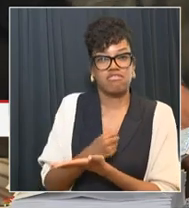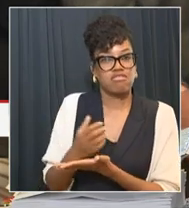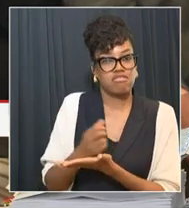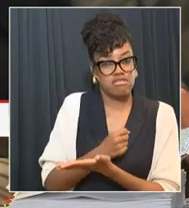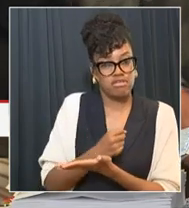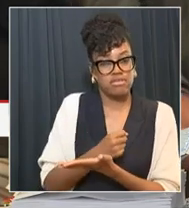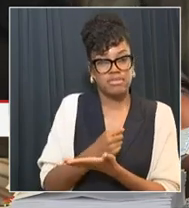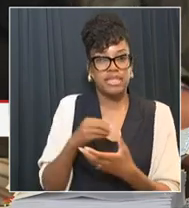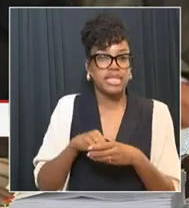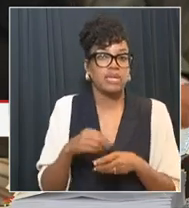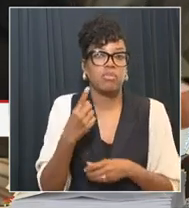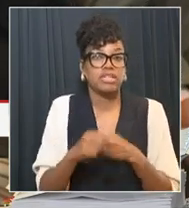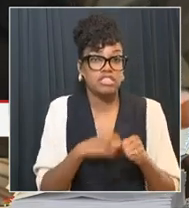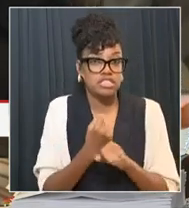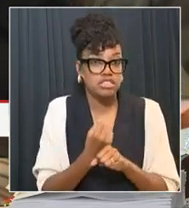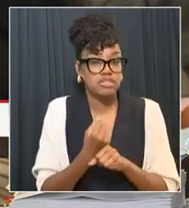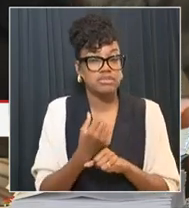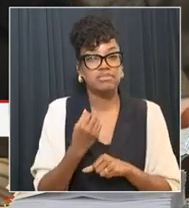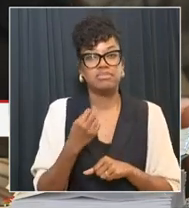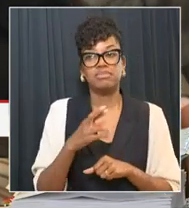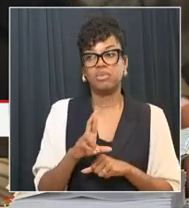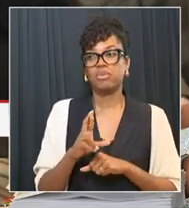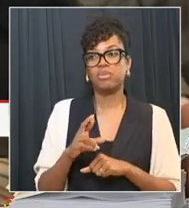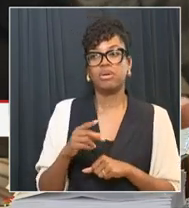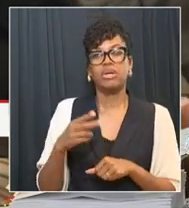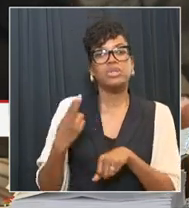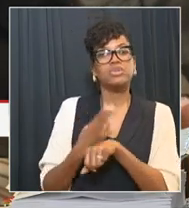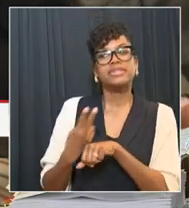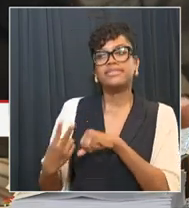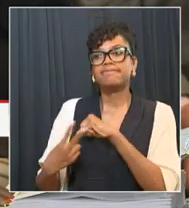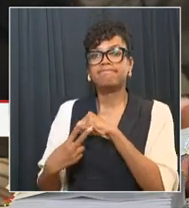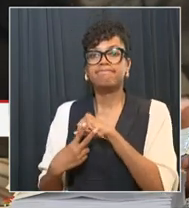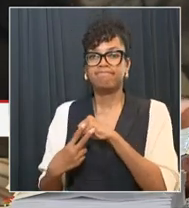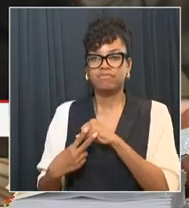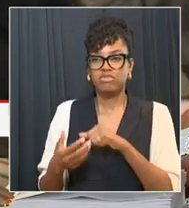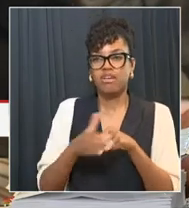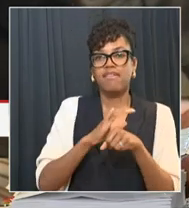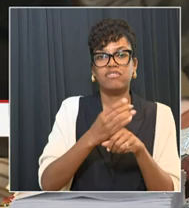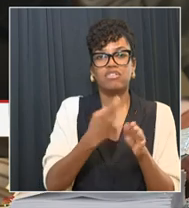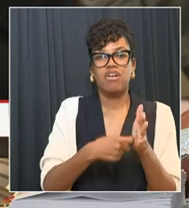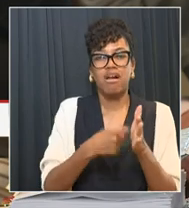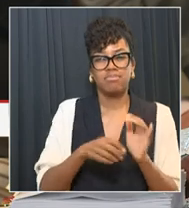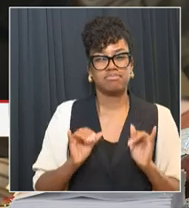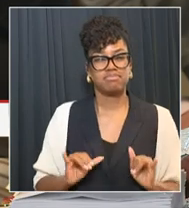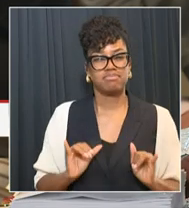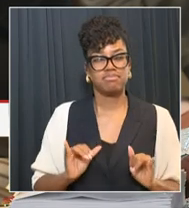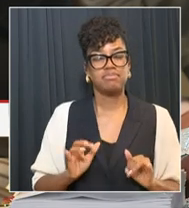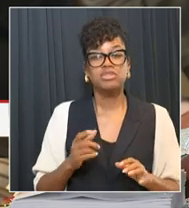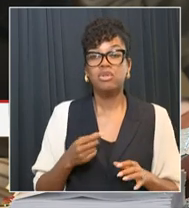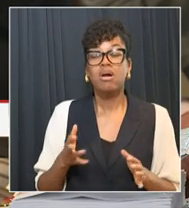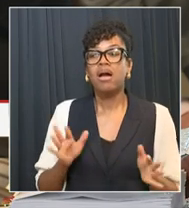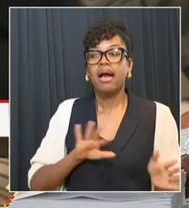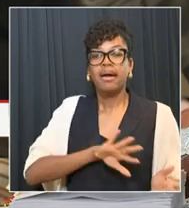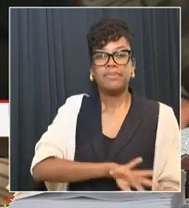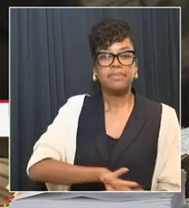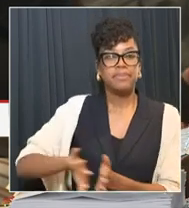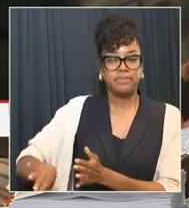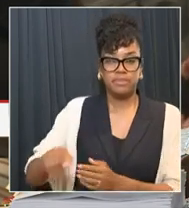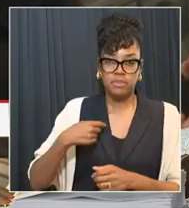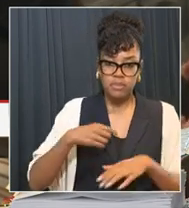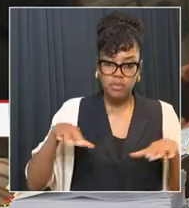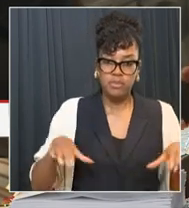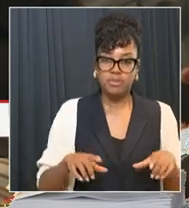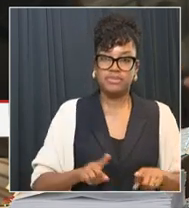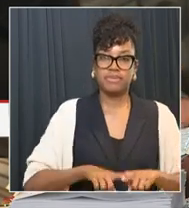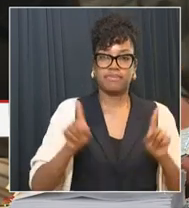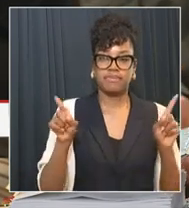given year, or using fund balance. And I think in this financial plan, we're not doing that. So we're going to